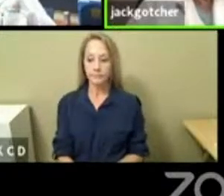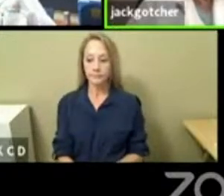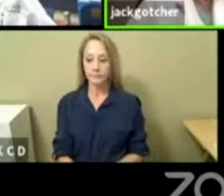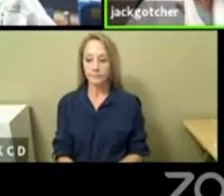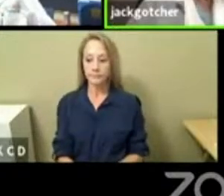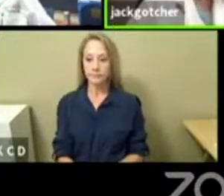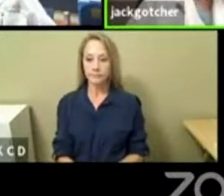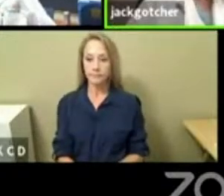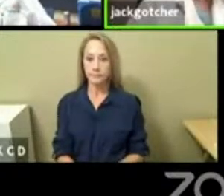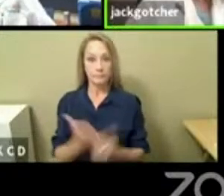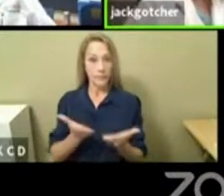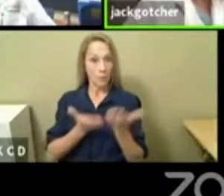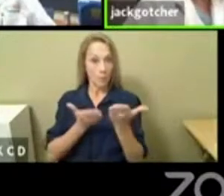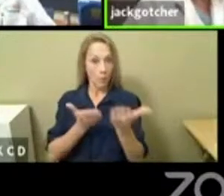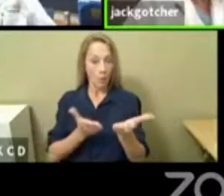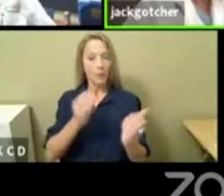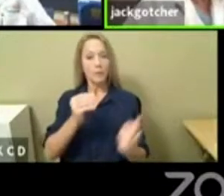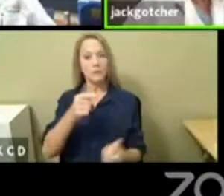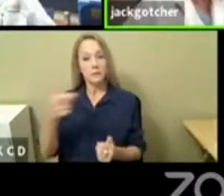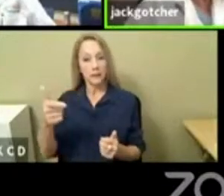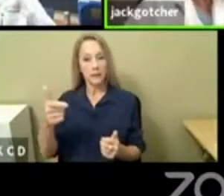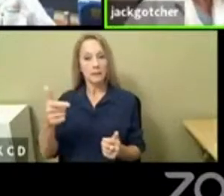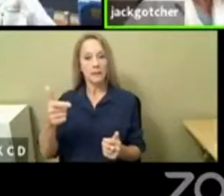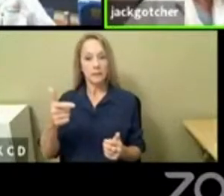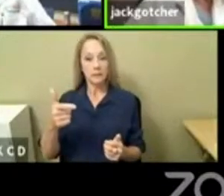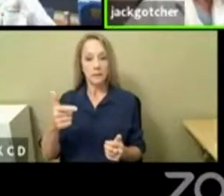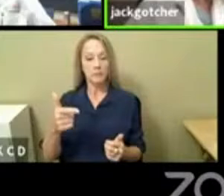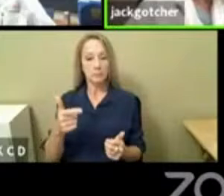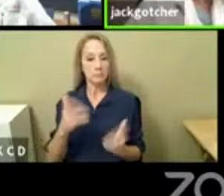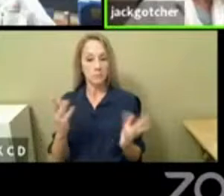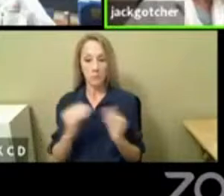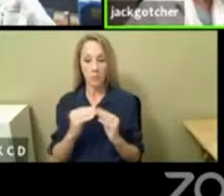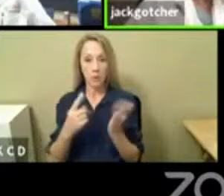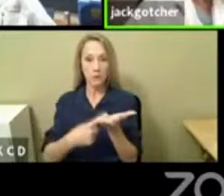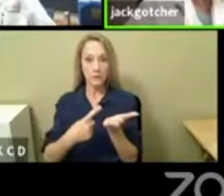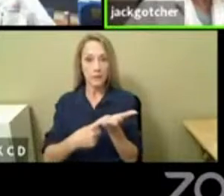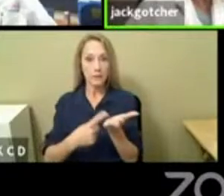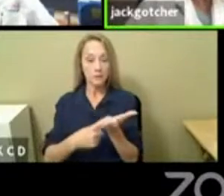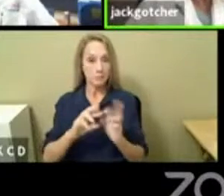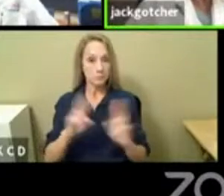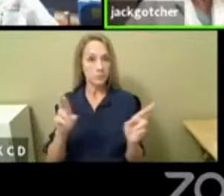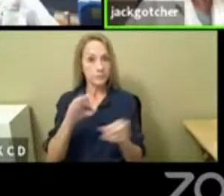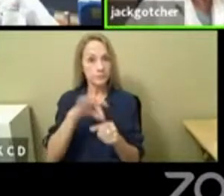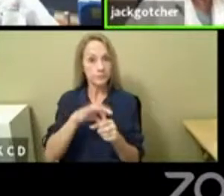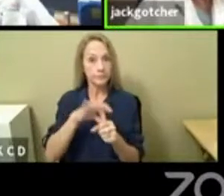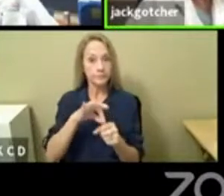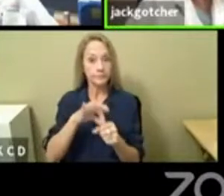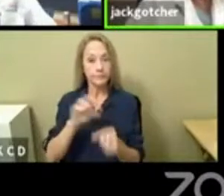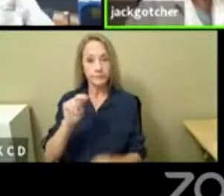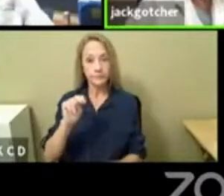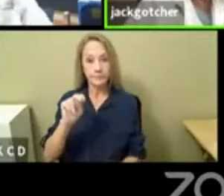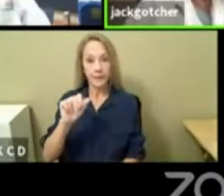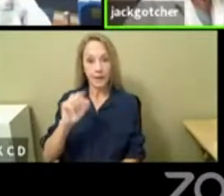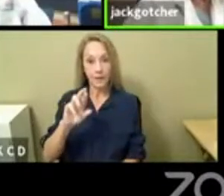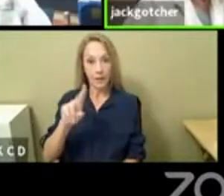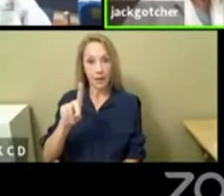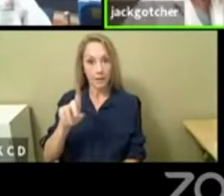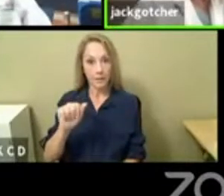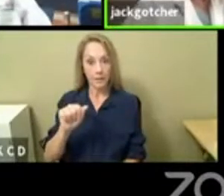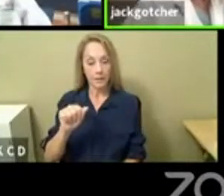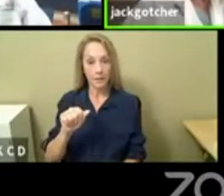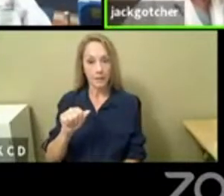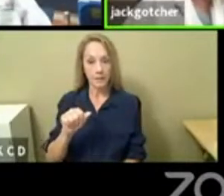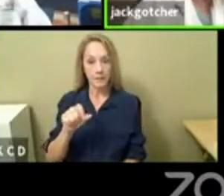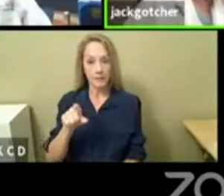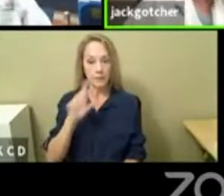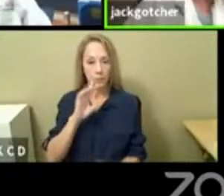So we have a motion, a second, and sensing no more discussion, we would be ready to vote. So Narda, if you will go give us